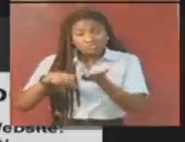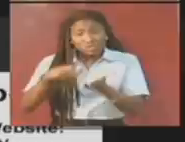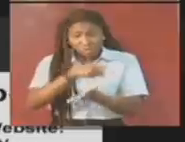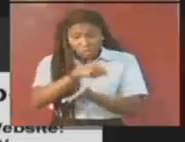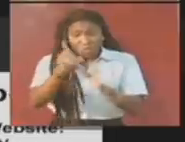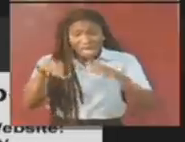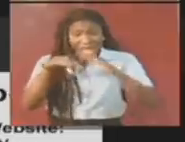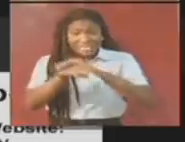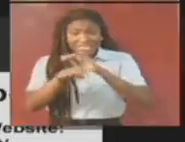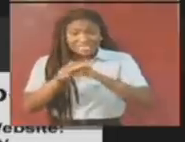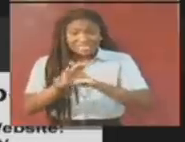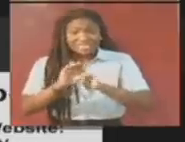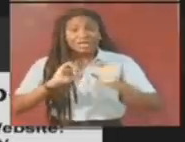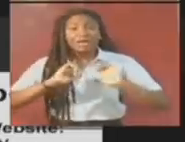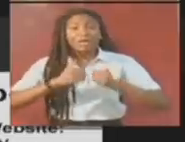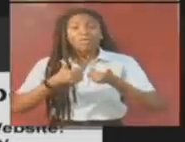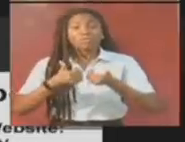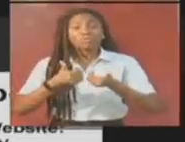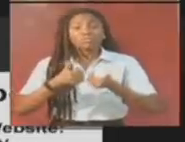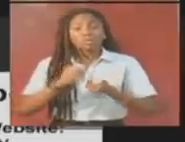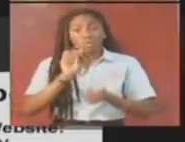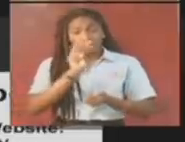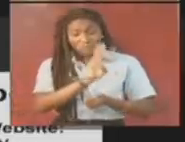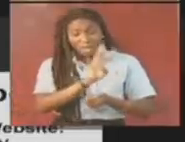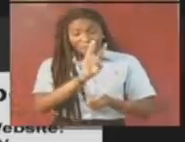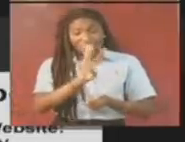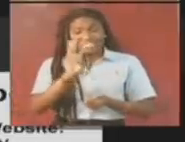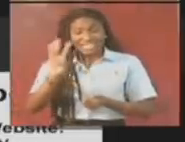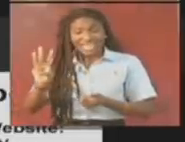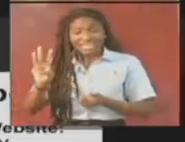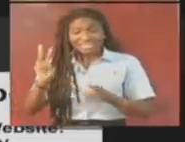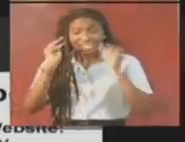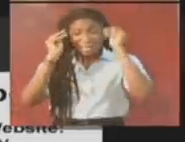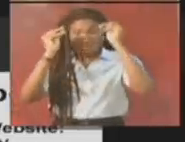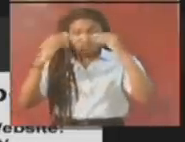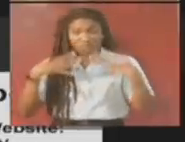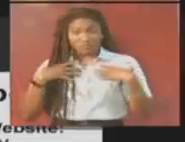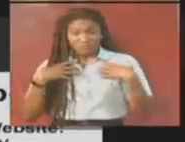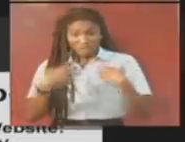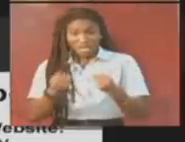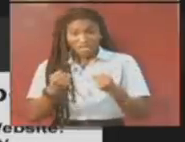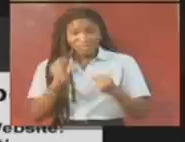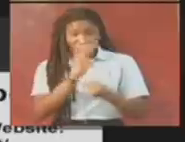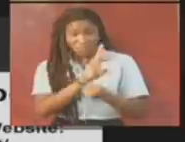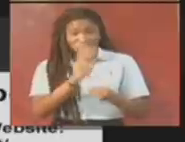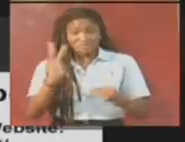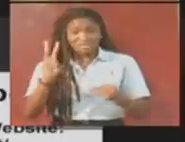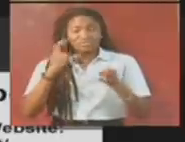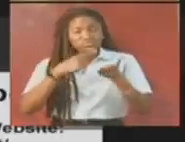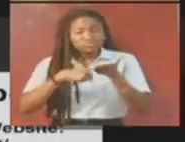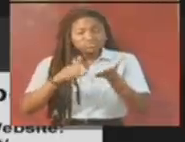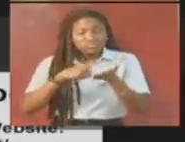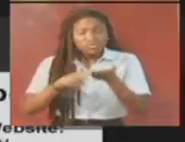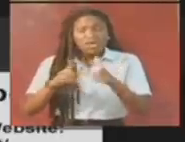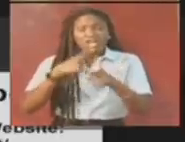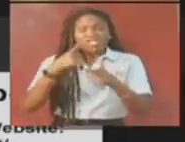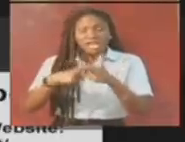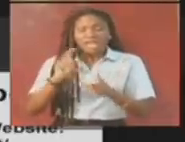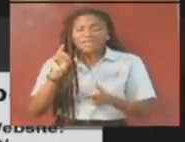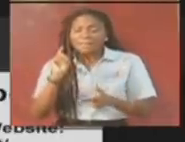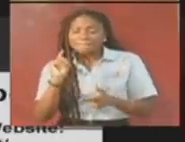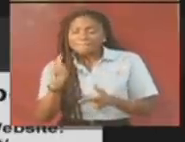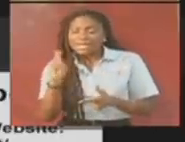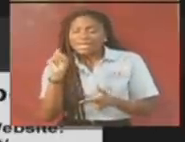access. To access this, you can visit the Ministry of Health's website at health.gov.tt. You can click on the